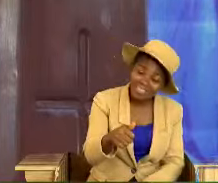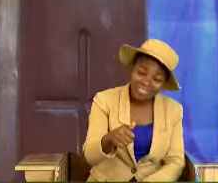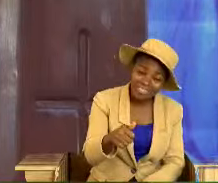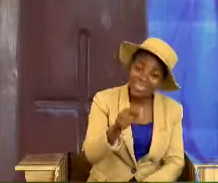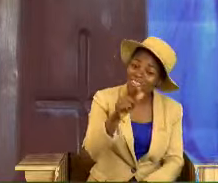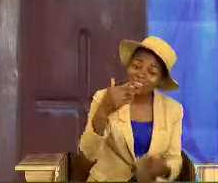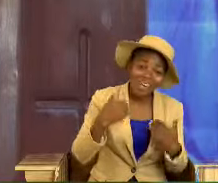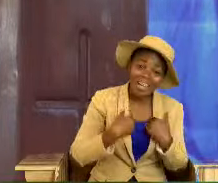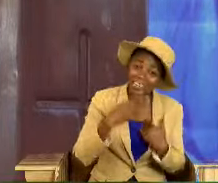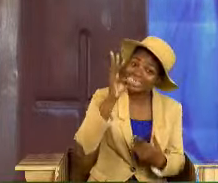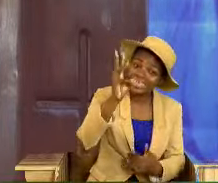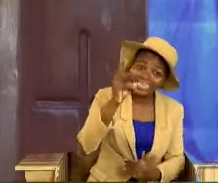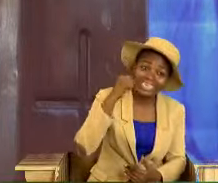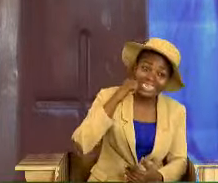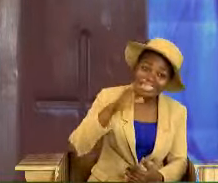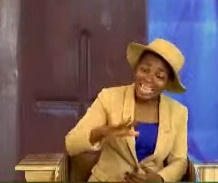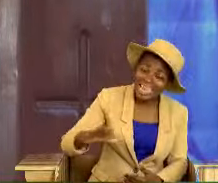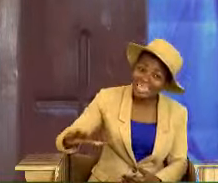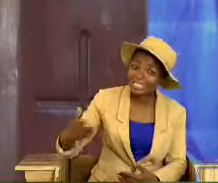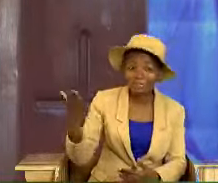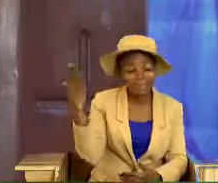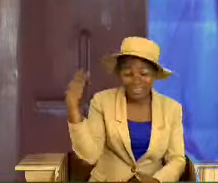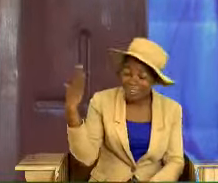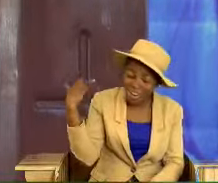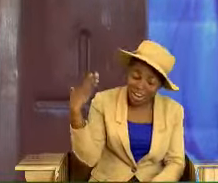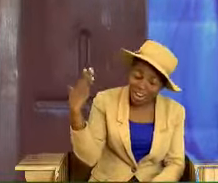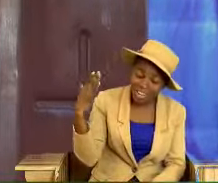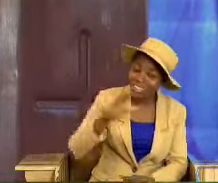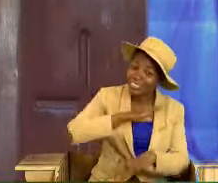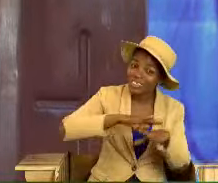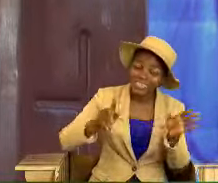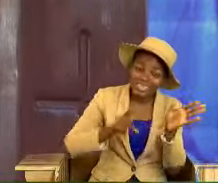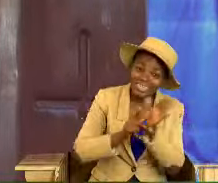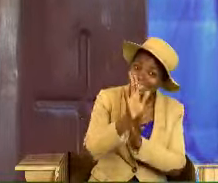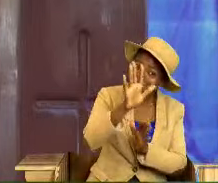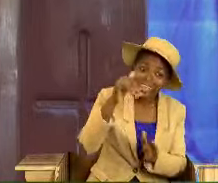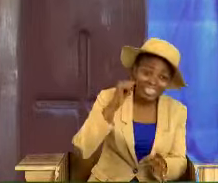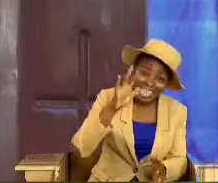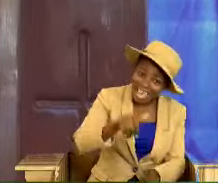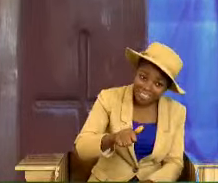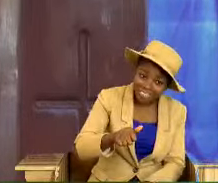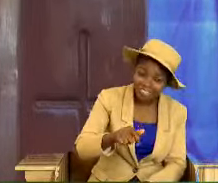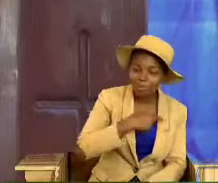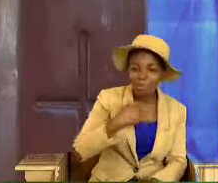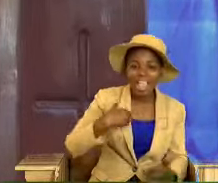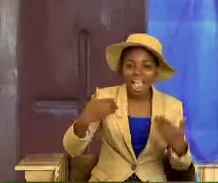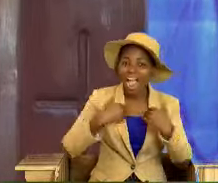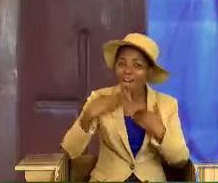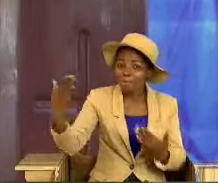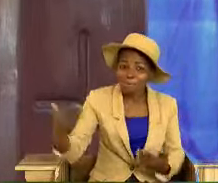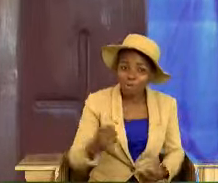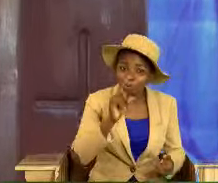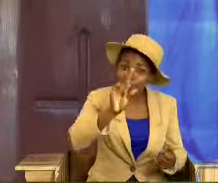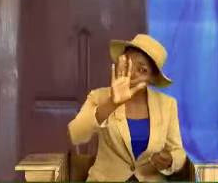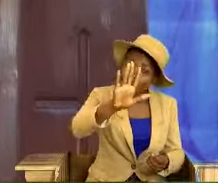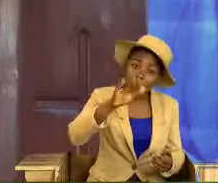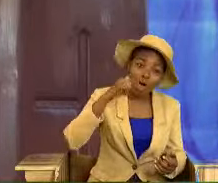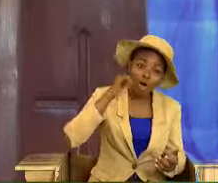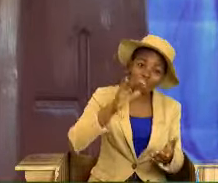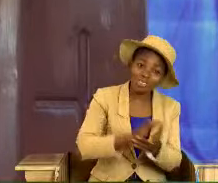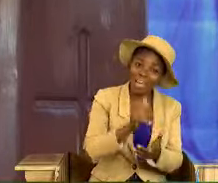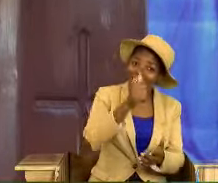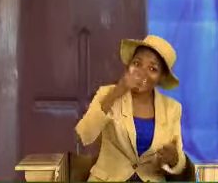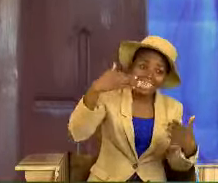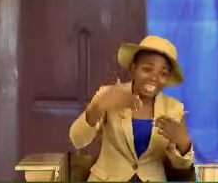you already have six girls so we have brought to your husband a new wife from the